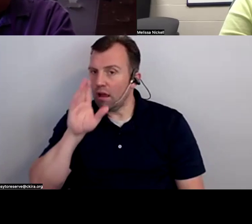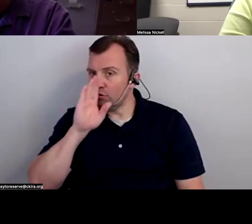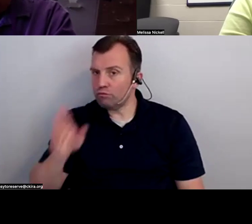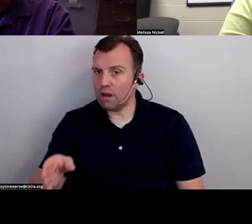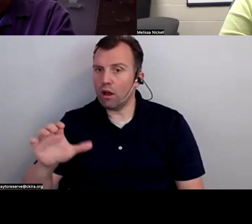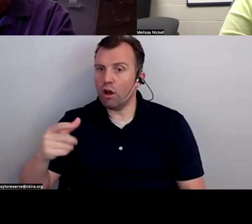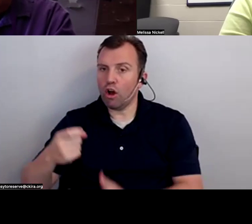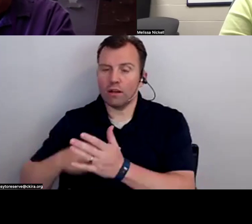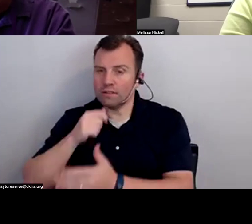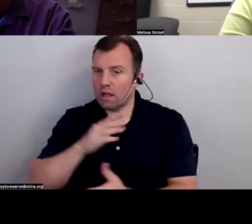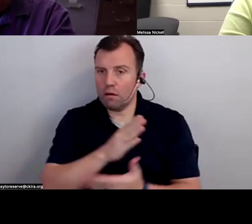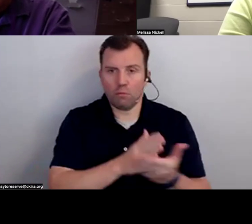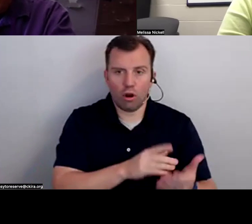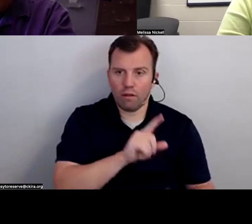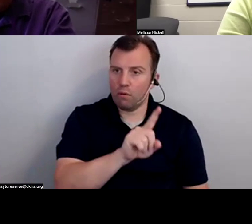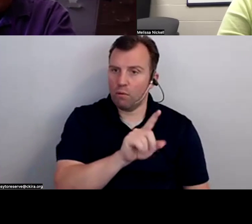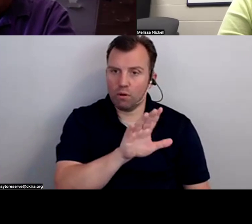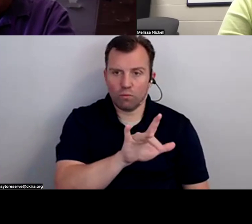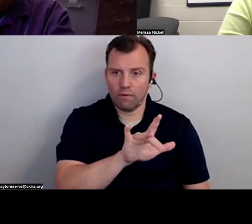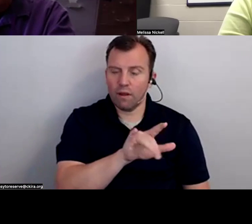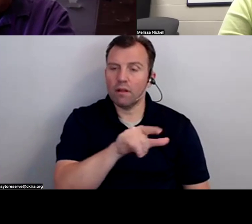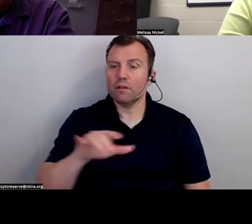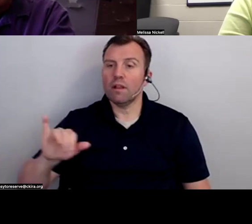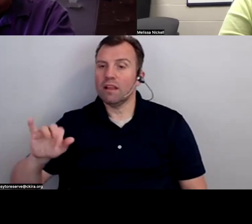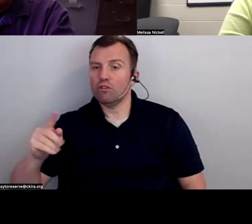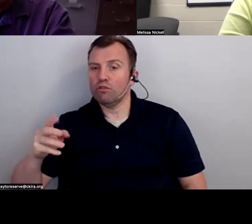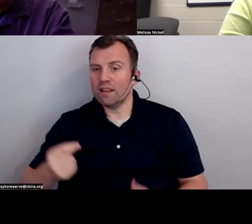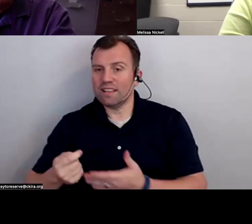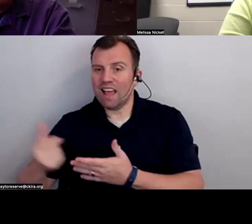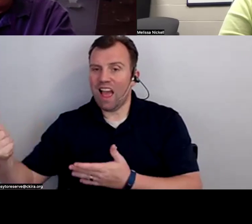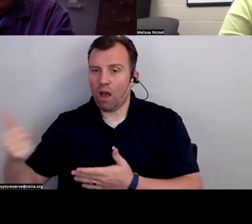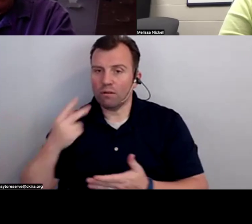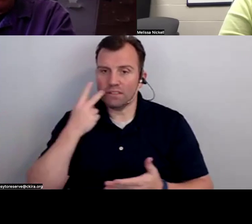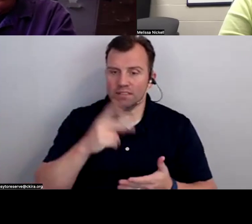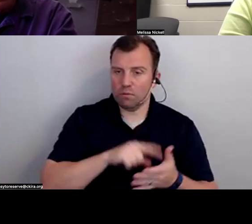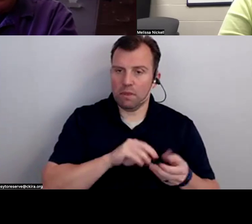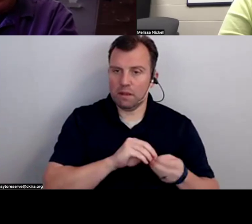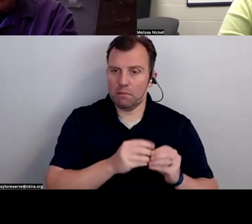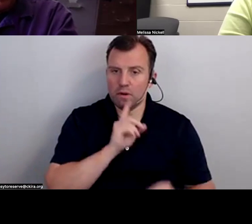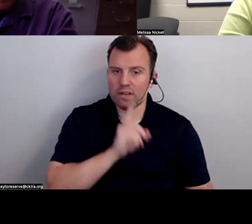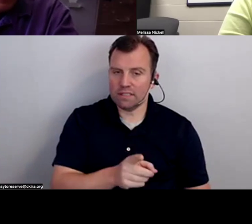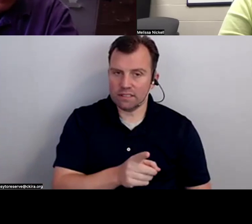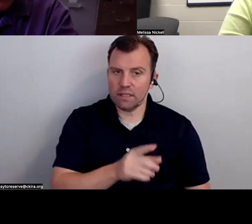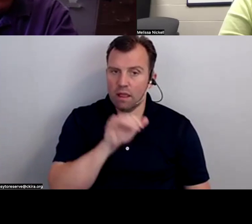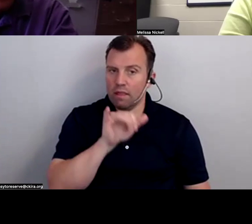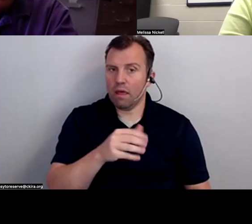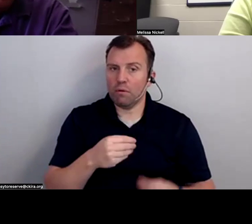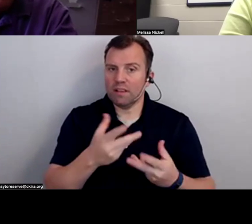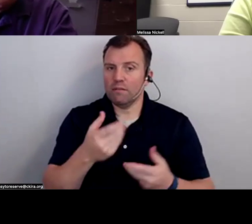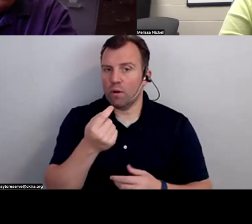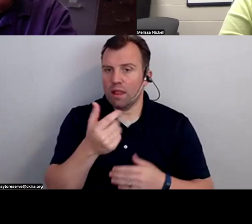part of that 125. So take the indirect cost out and then see what the numbers are. And, you know, that could give you a